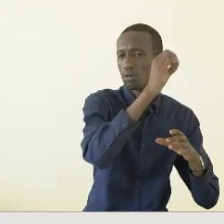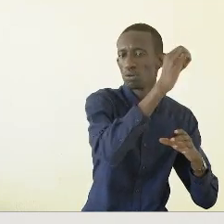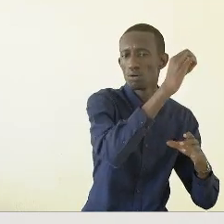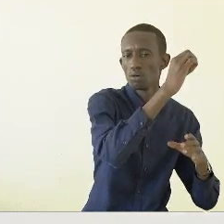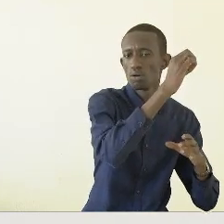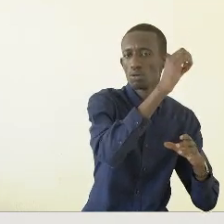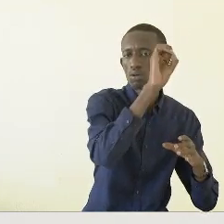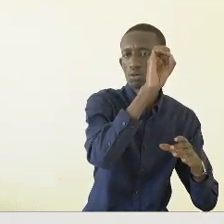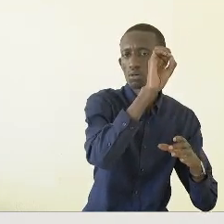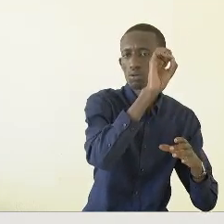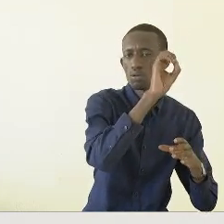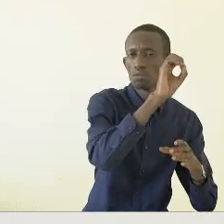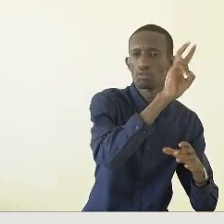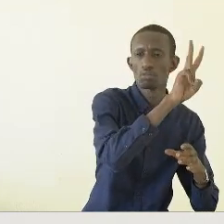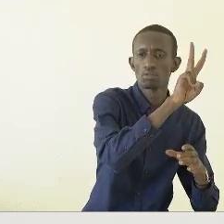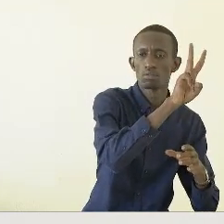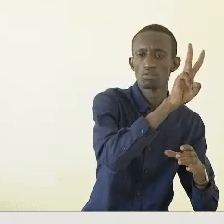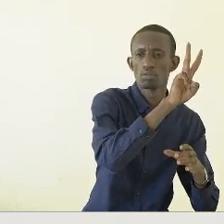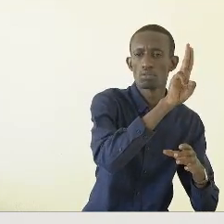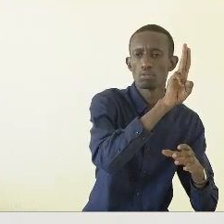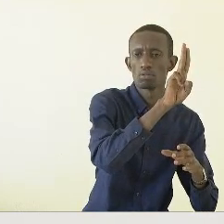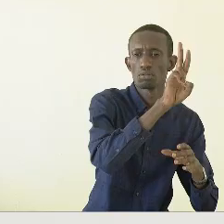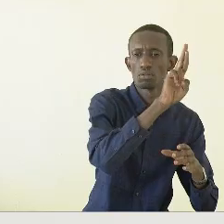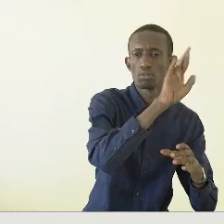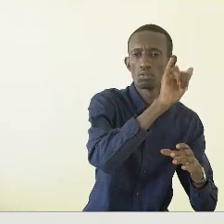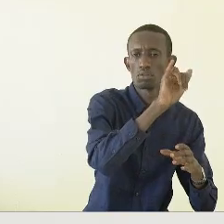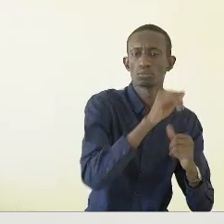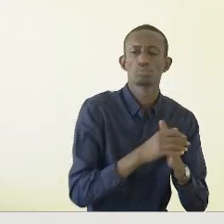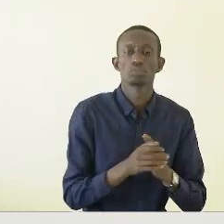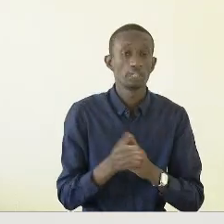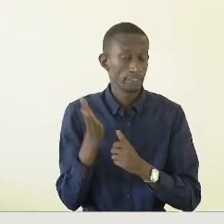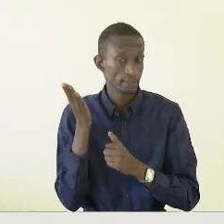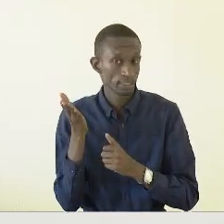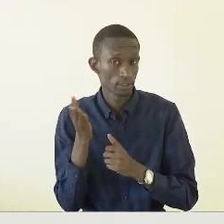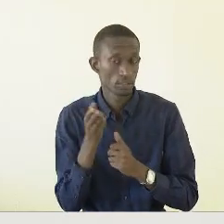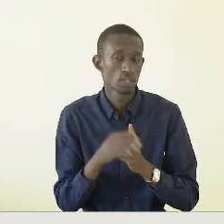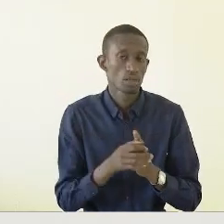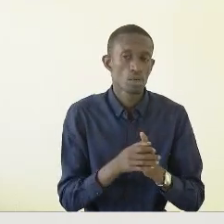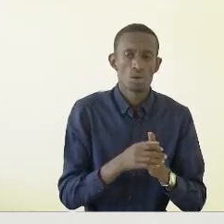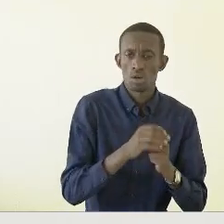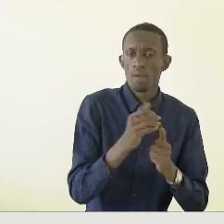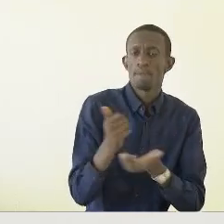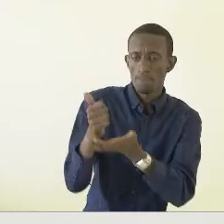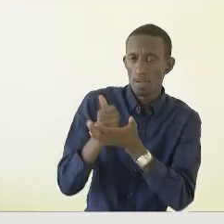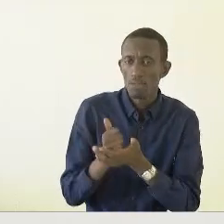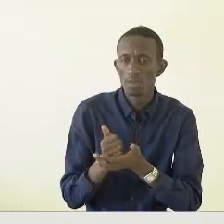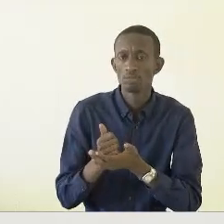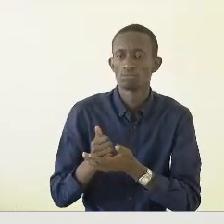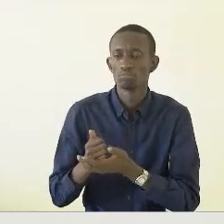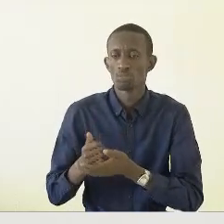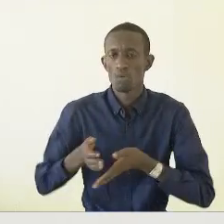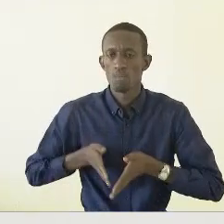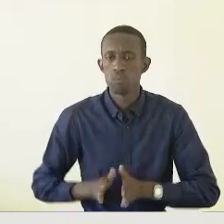ovules. These ovules are going to be fertilized by the pollen grain, and in